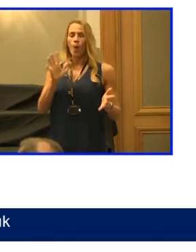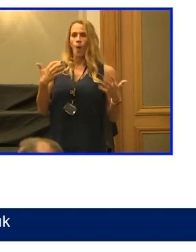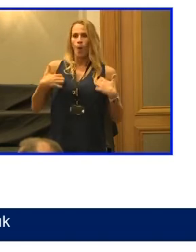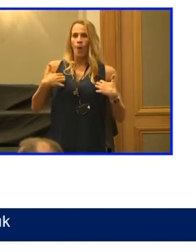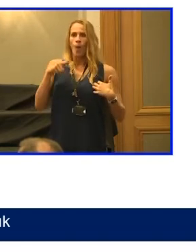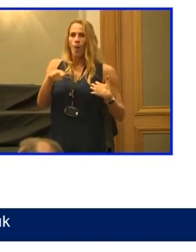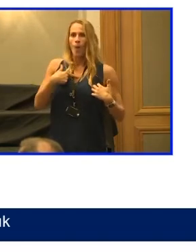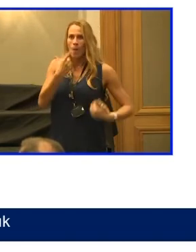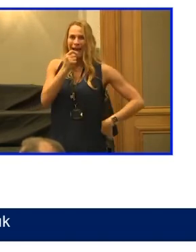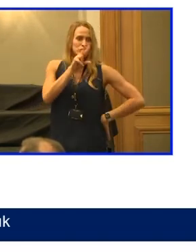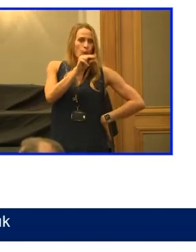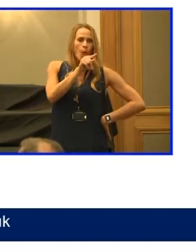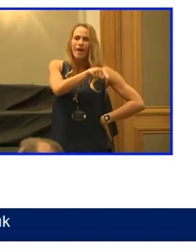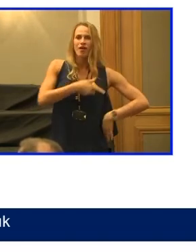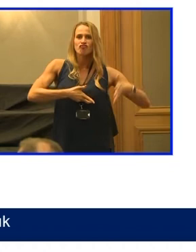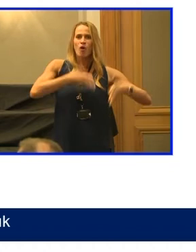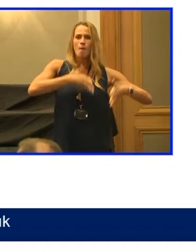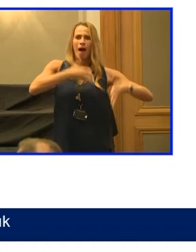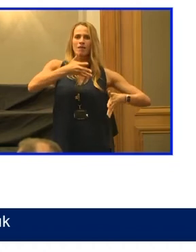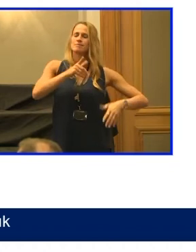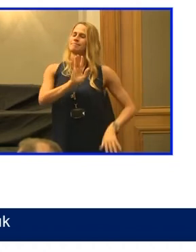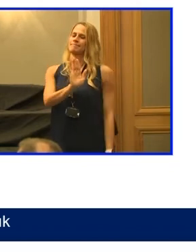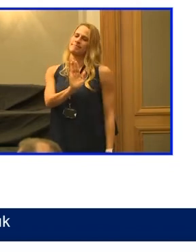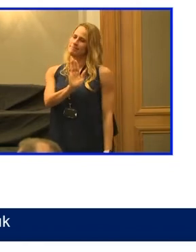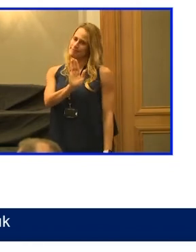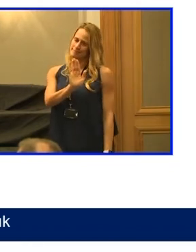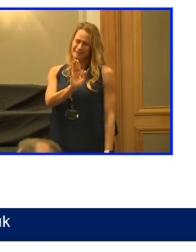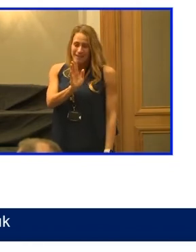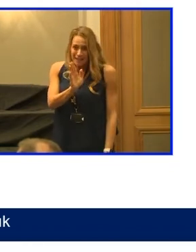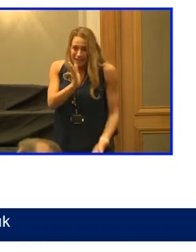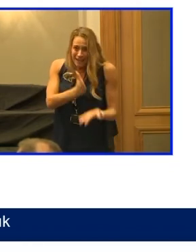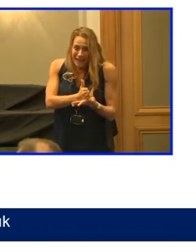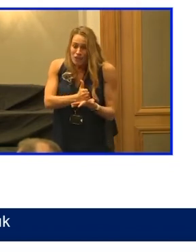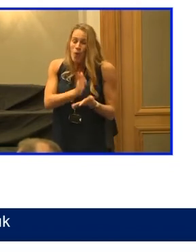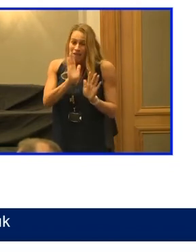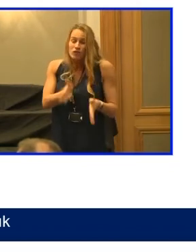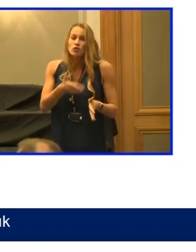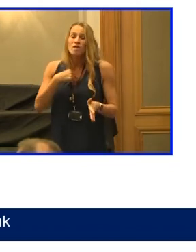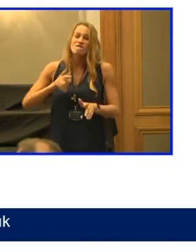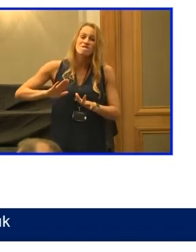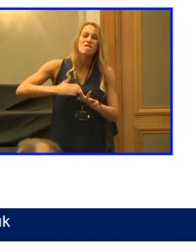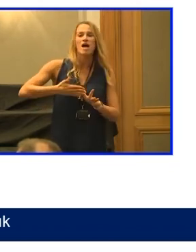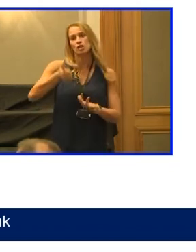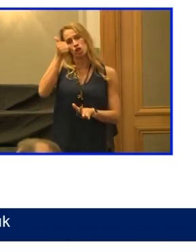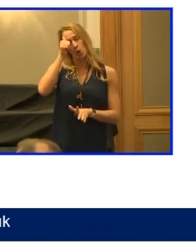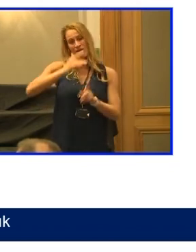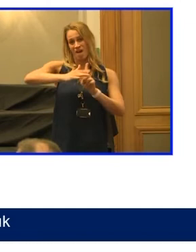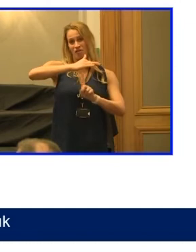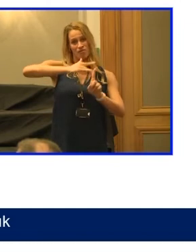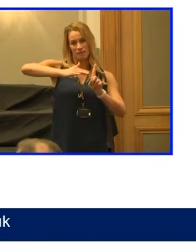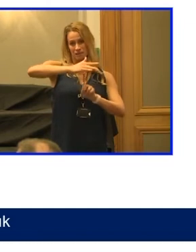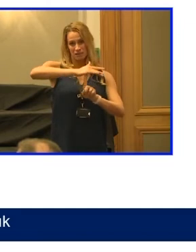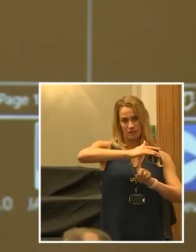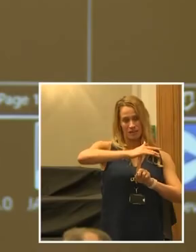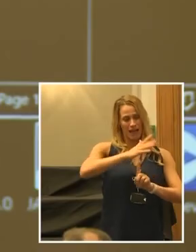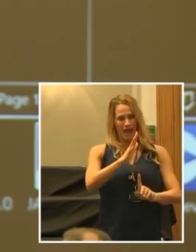not talk to the stuff? So the first thing I always say to people is, unless you know your environment and you know what you want to instruct that device to